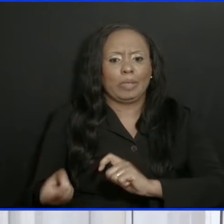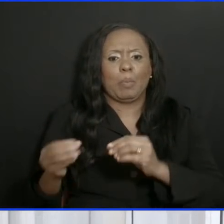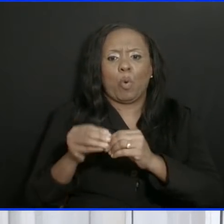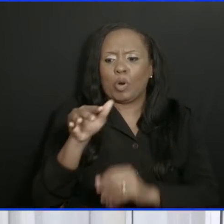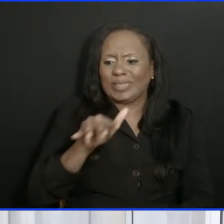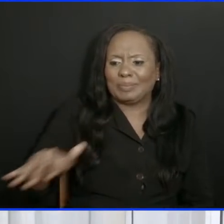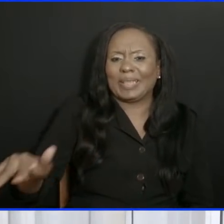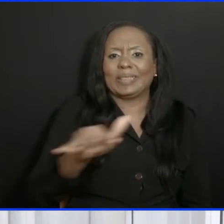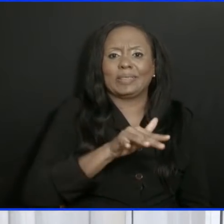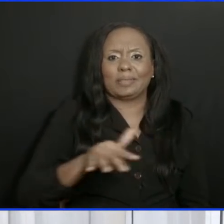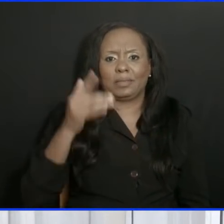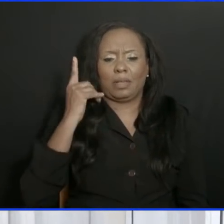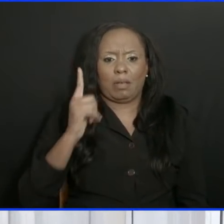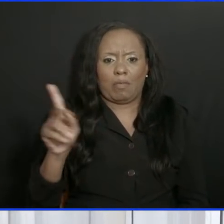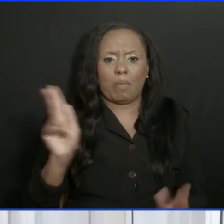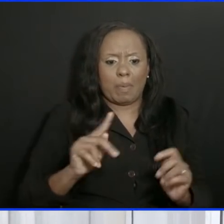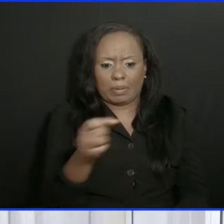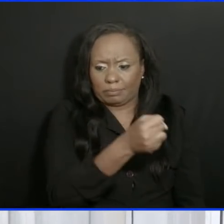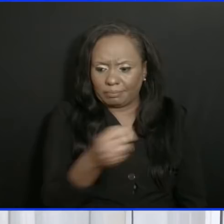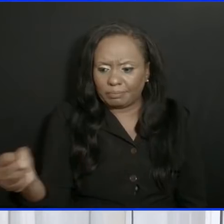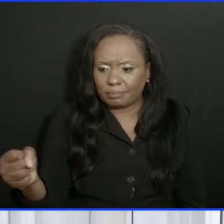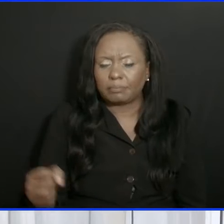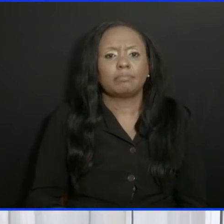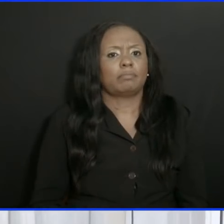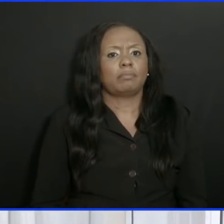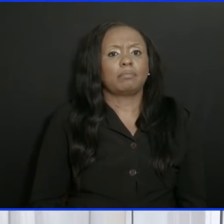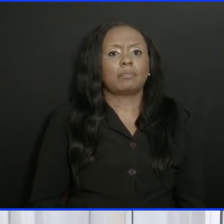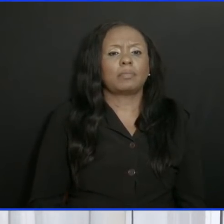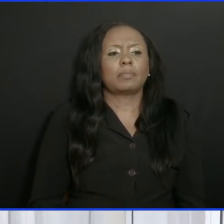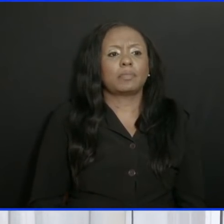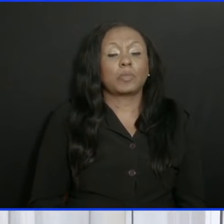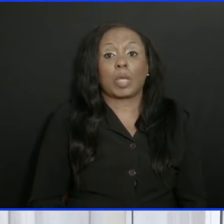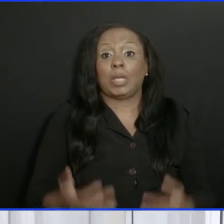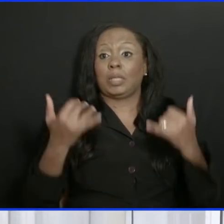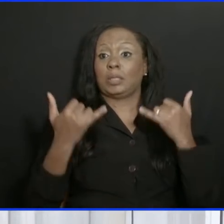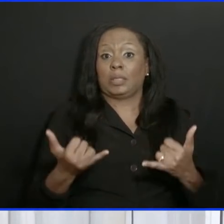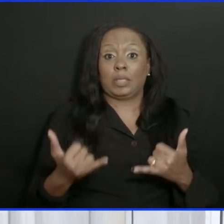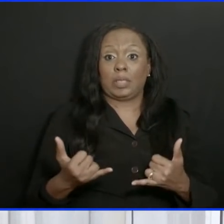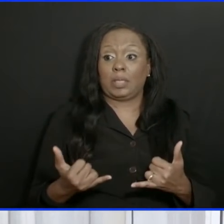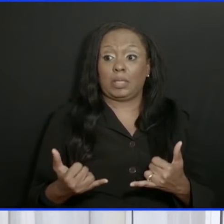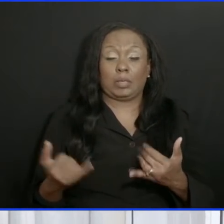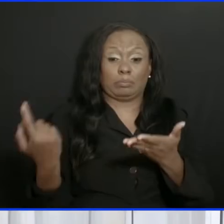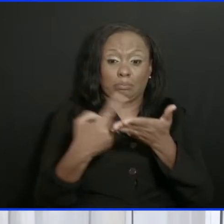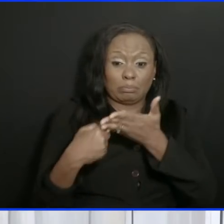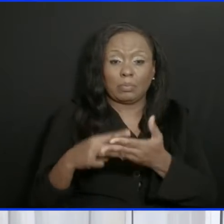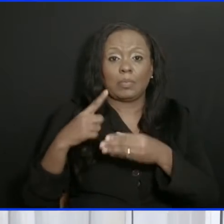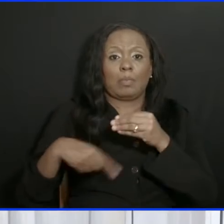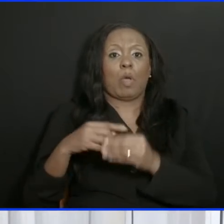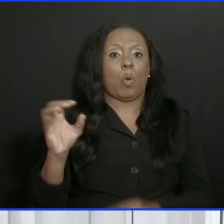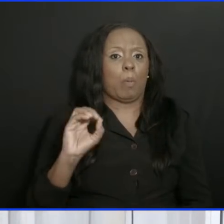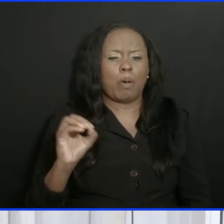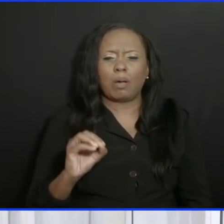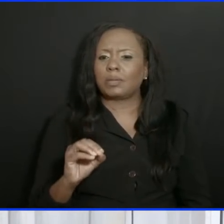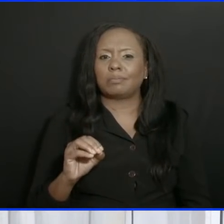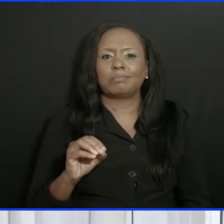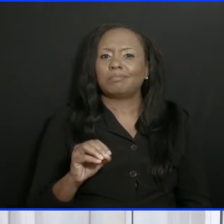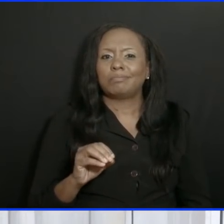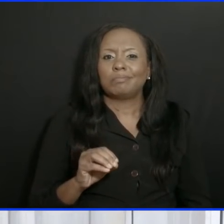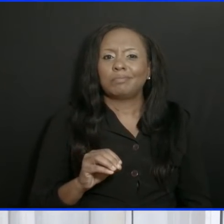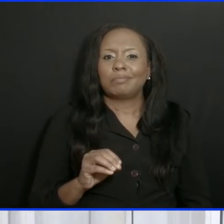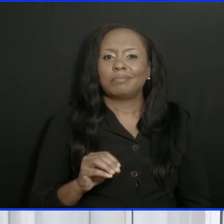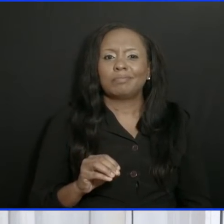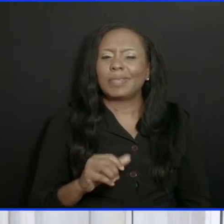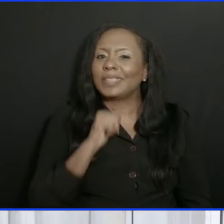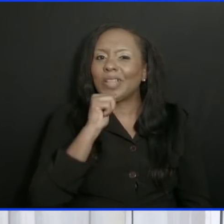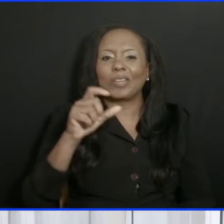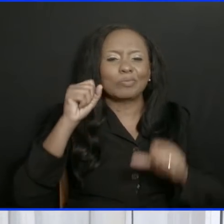has happened here this evening should not take anyone by surprise. Minister Bostic and Dr. Bess and Dr. George indicated that the